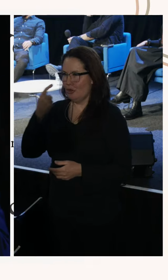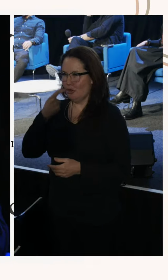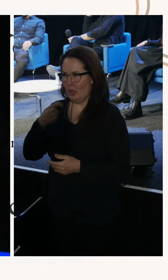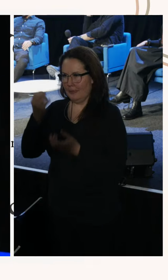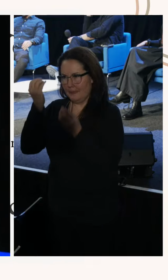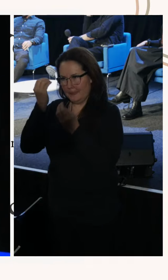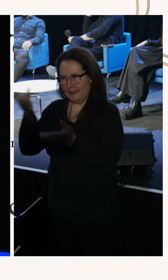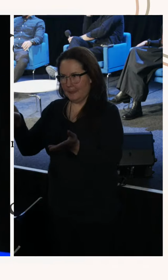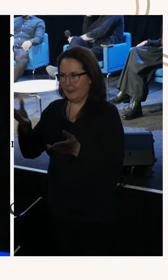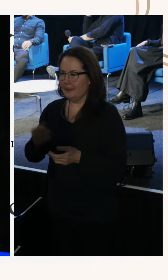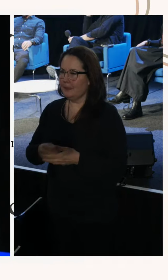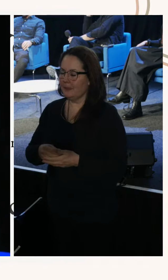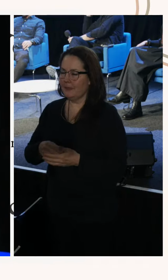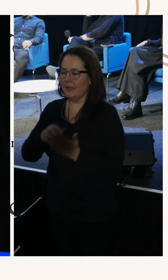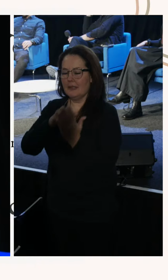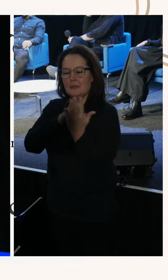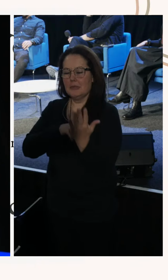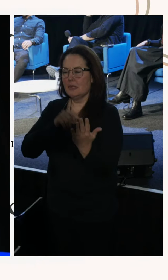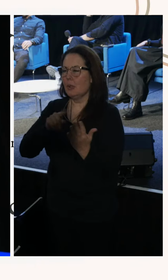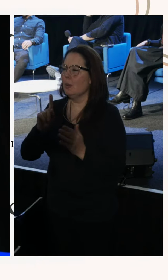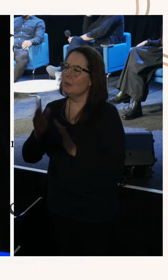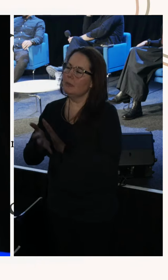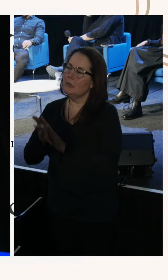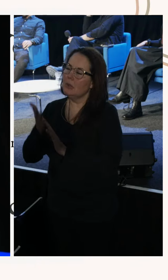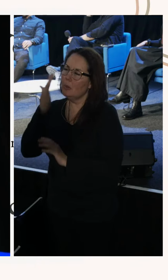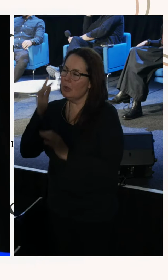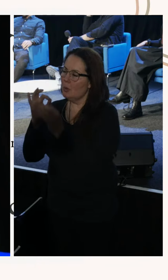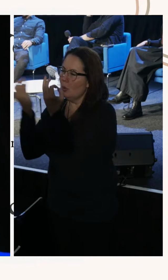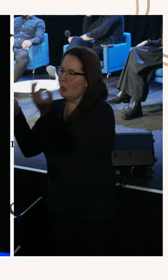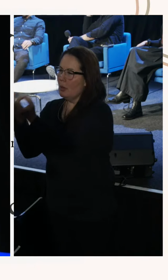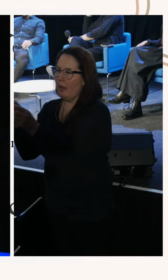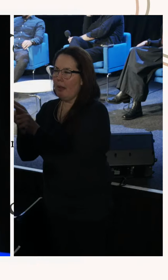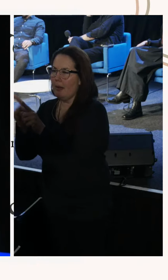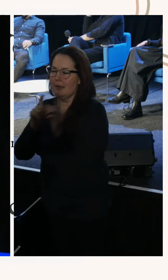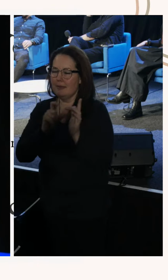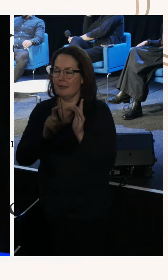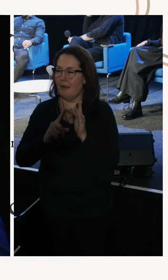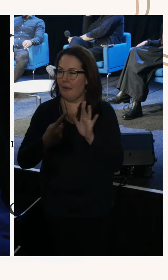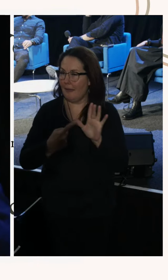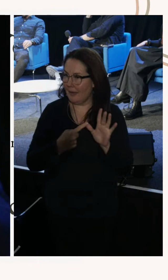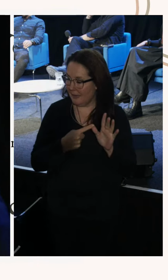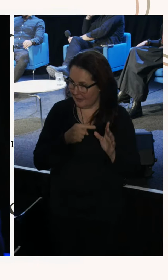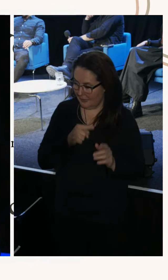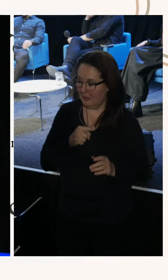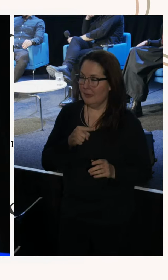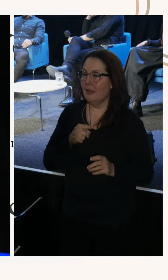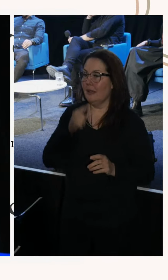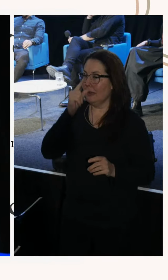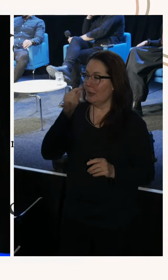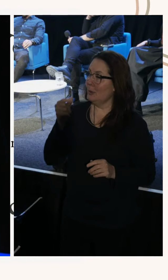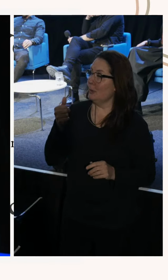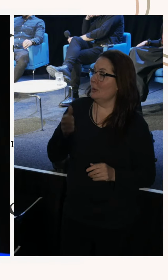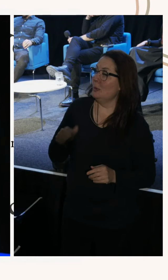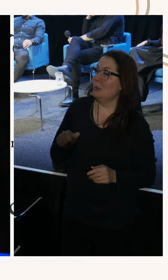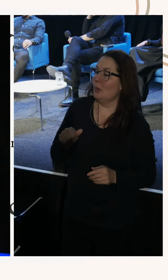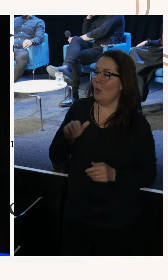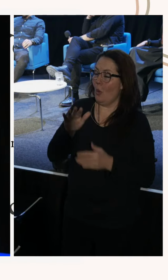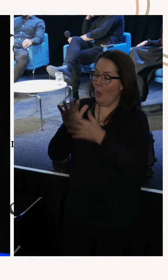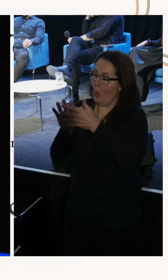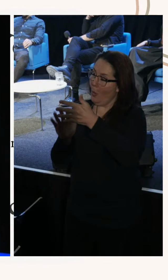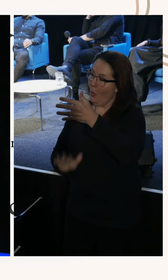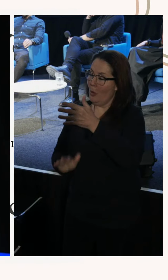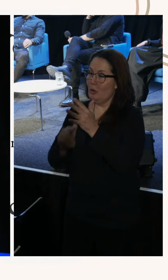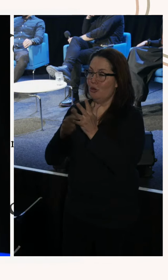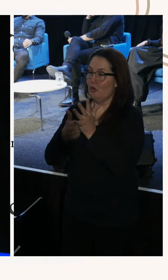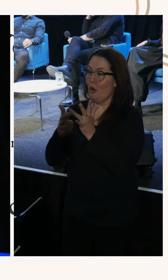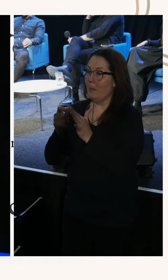piece. What does it mean when an organisation like the CIA can use all of those tropes to